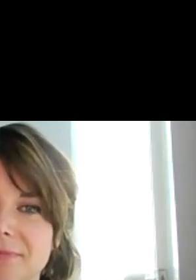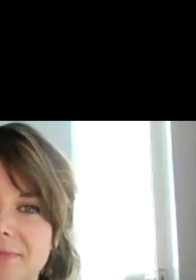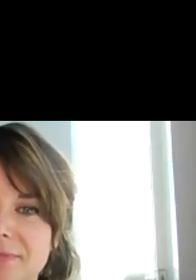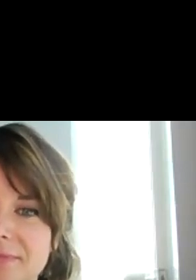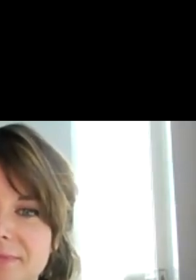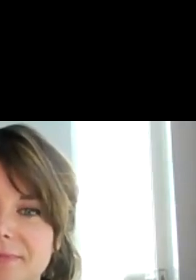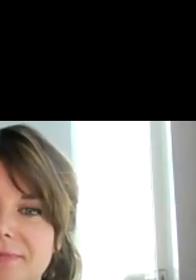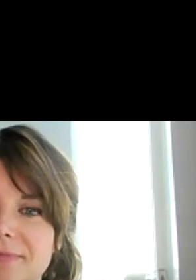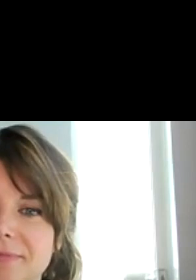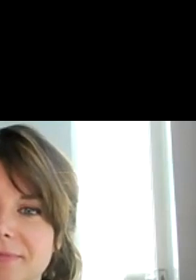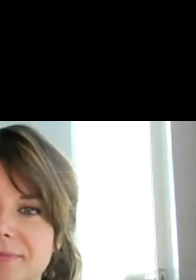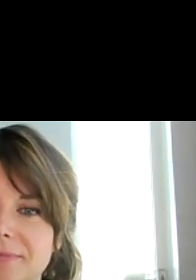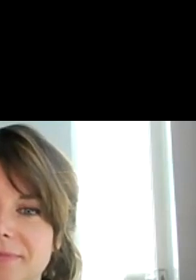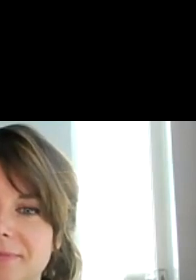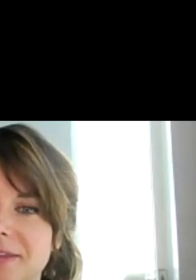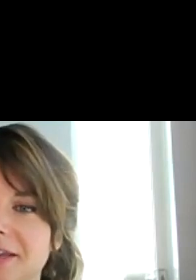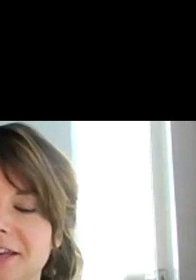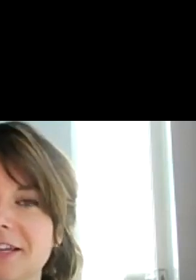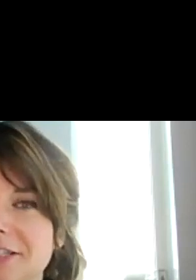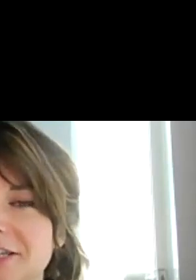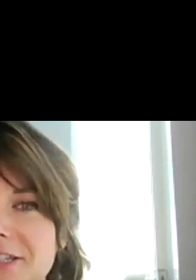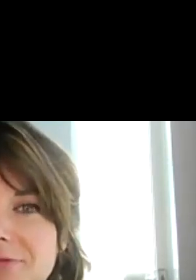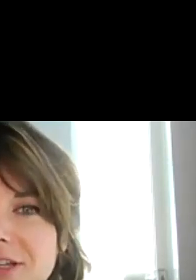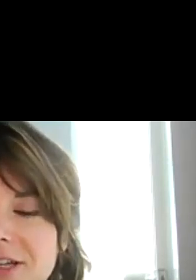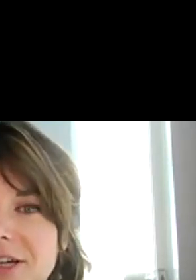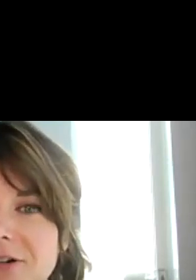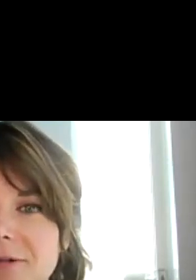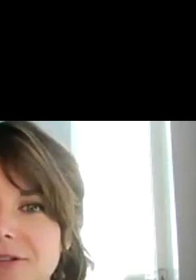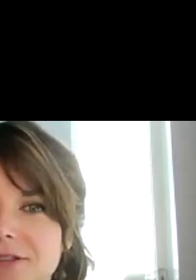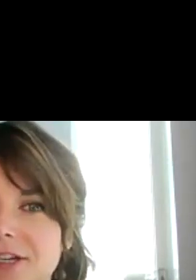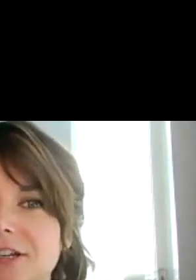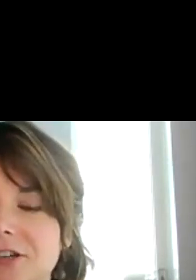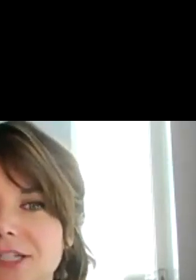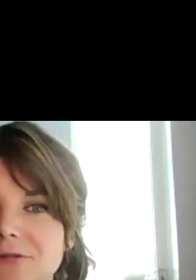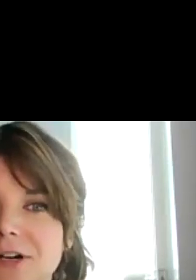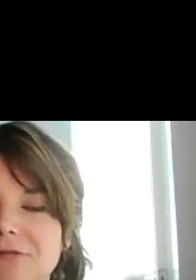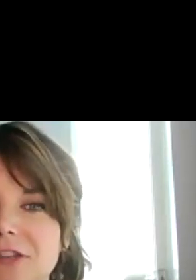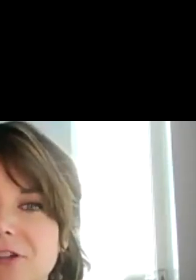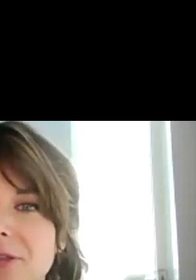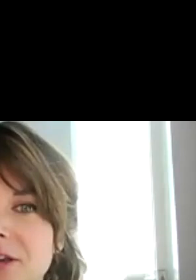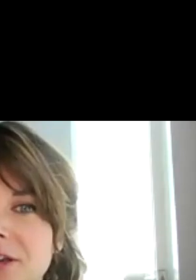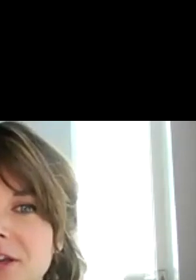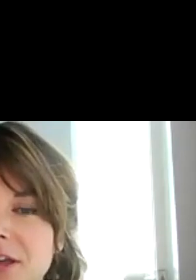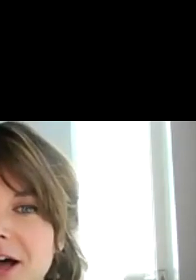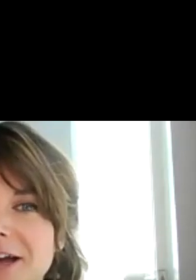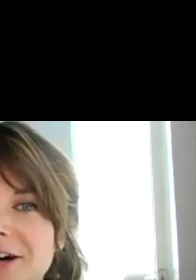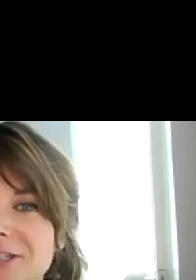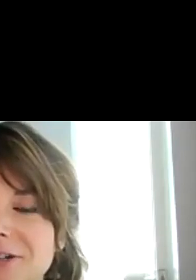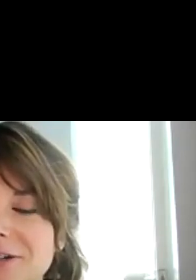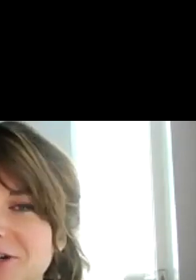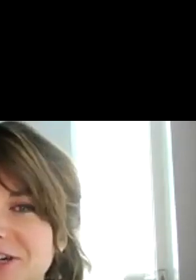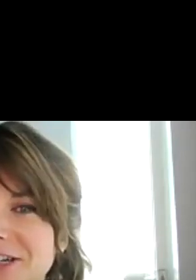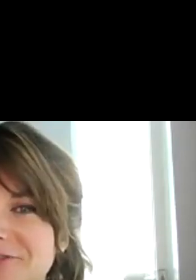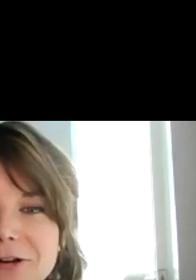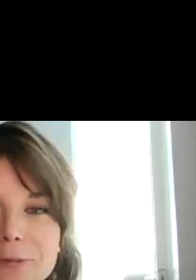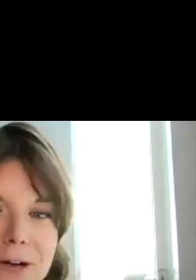to our gift shop, and we sell those originals. It's really incredible to hear that you guys are working with the family. I also